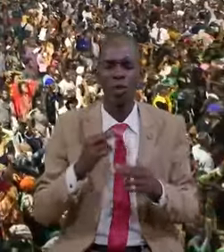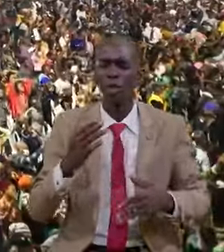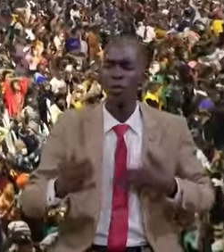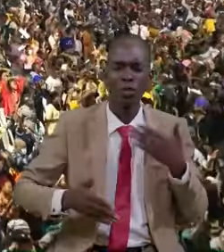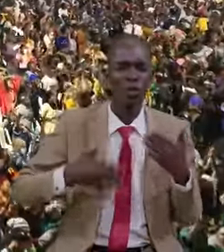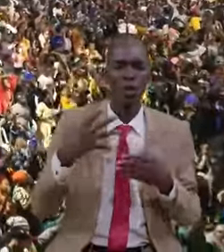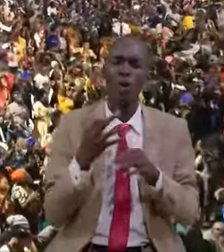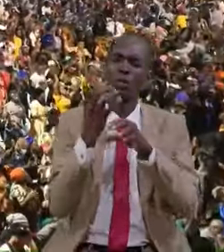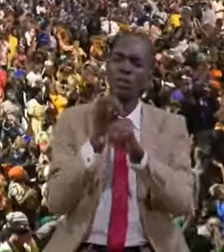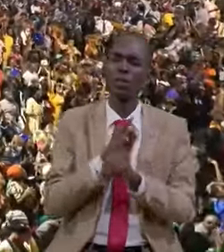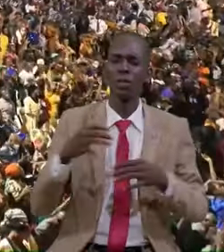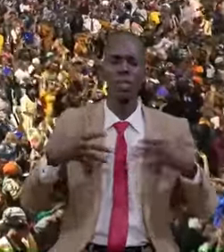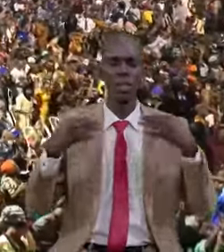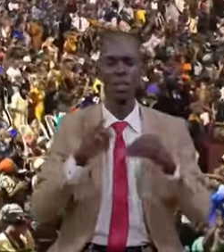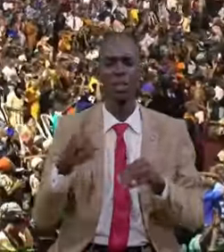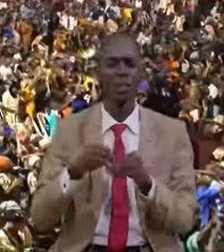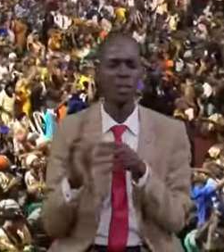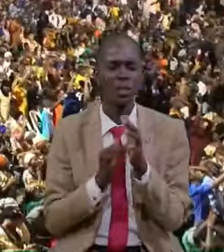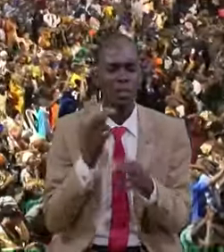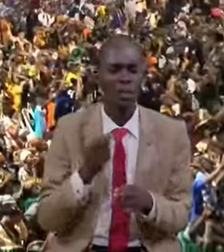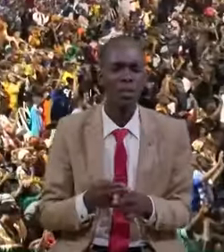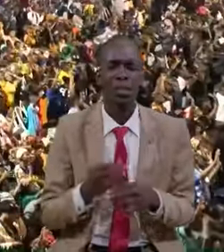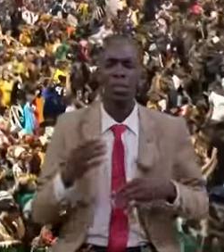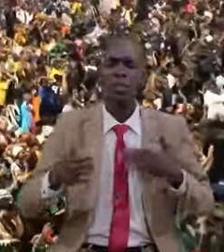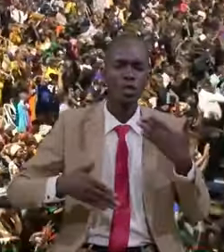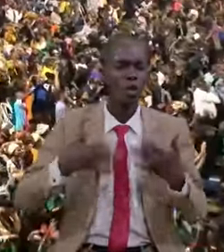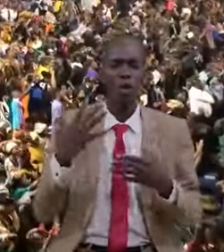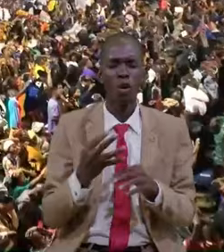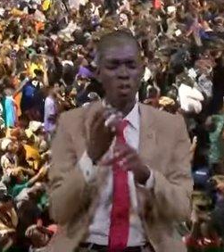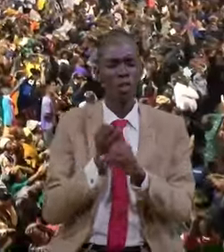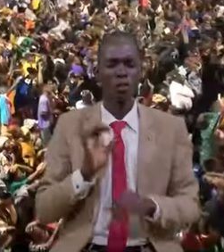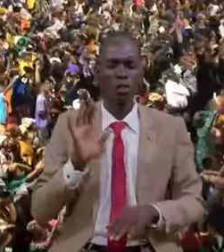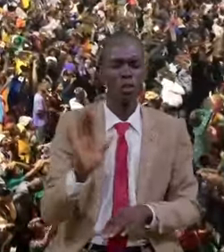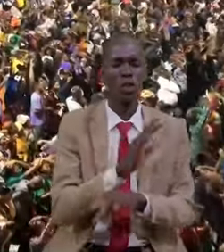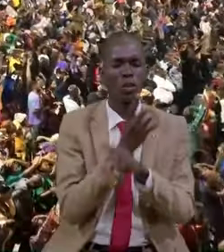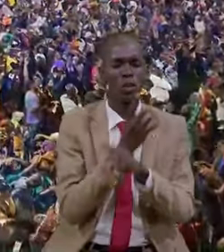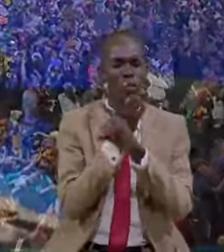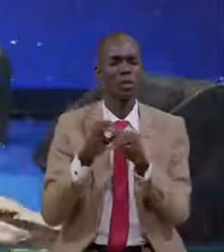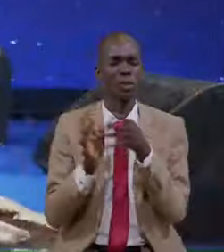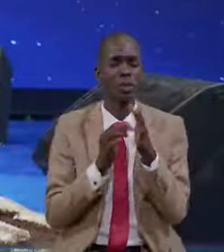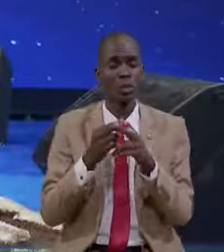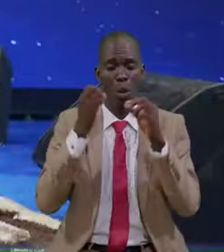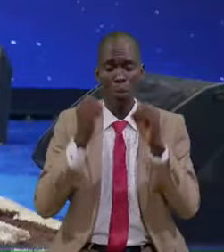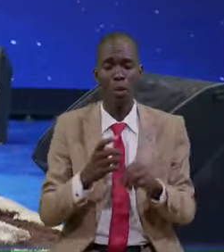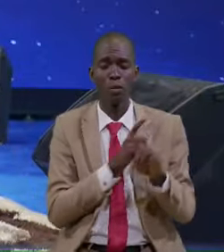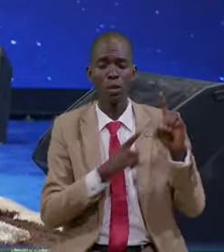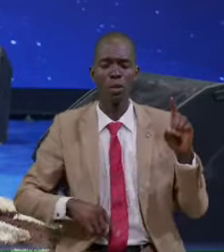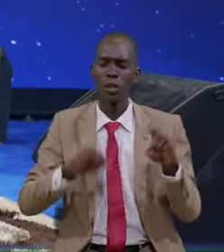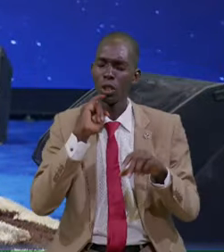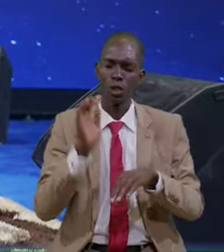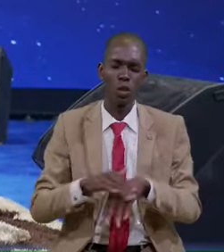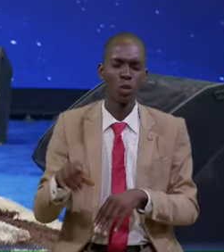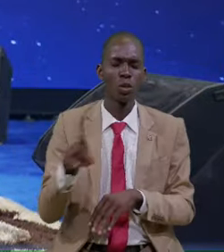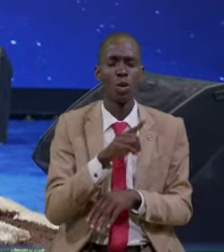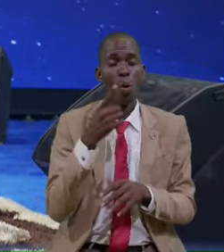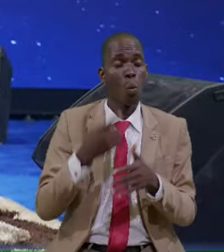receiving healing, joy of receiving your deliverance. The power of the Lord is upon you. What you